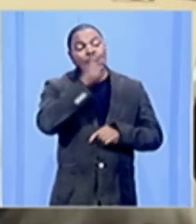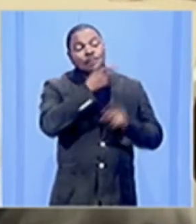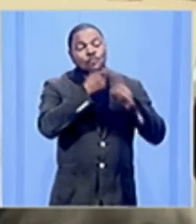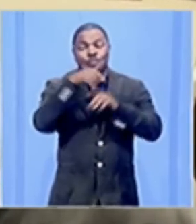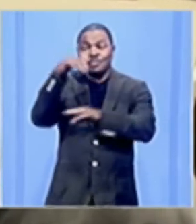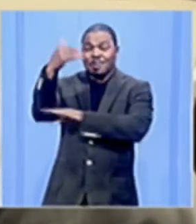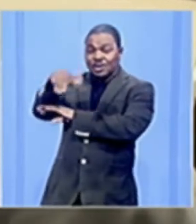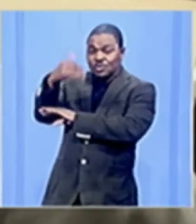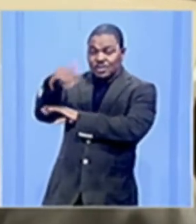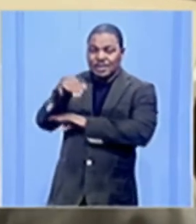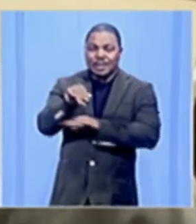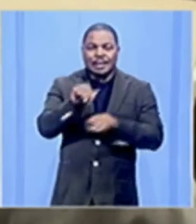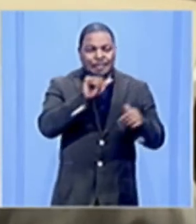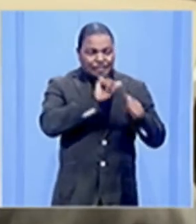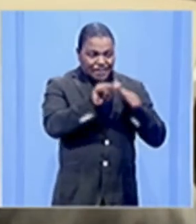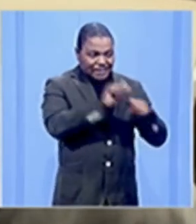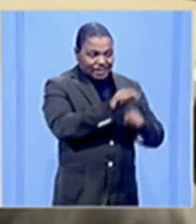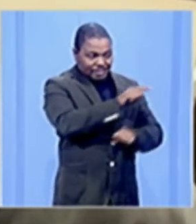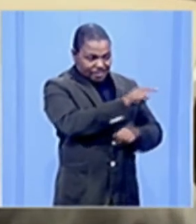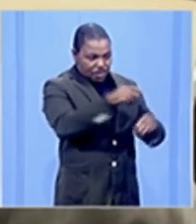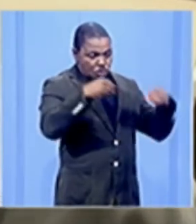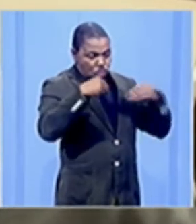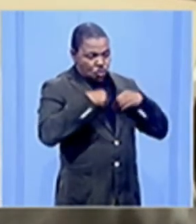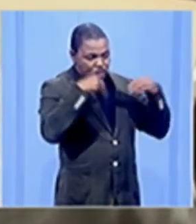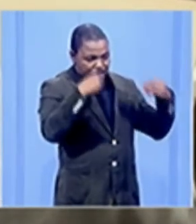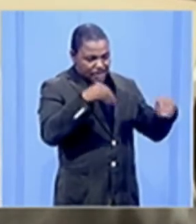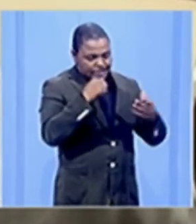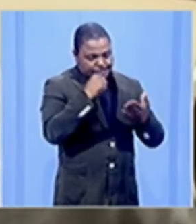diela botse ba ka registera dishopo tša bona.